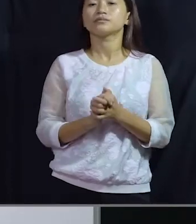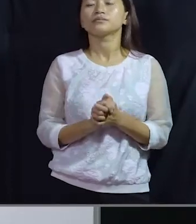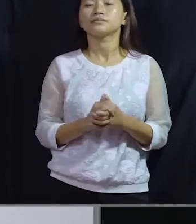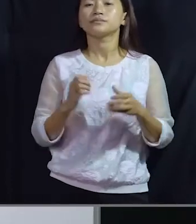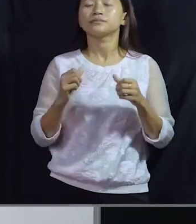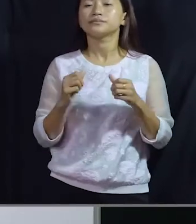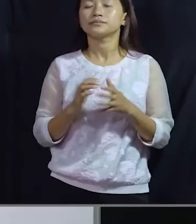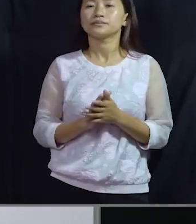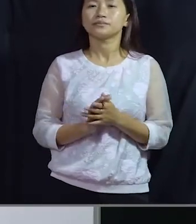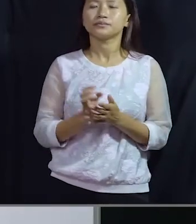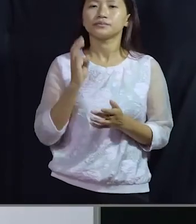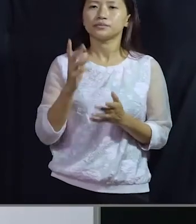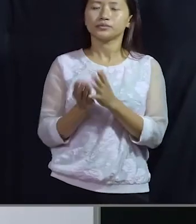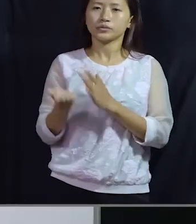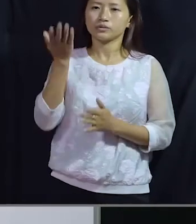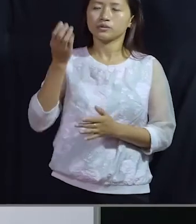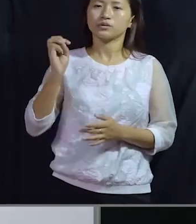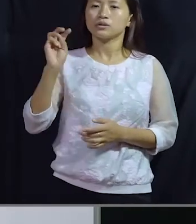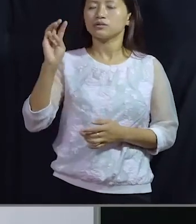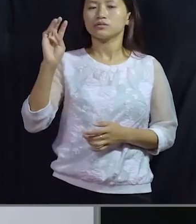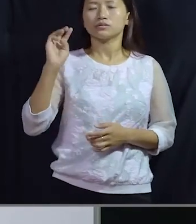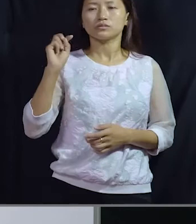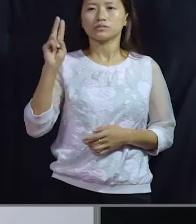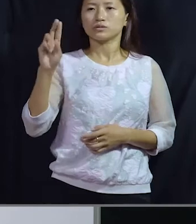at the bank will increase to 24,000.